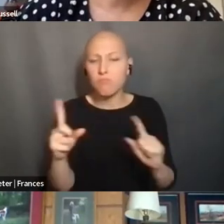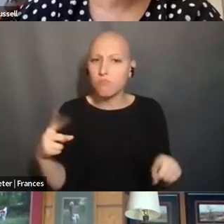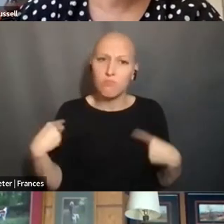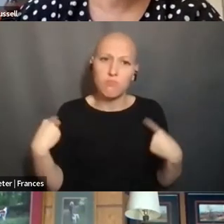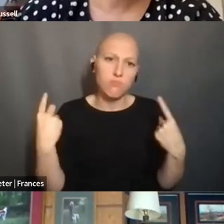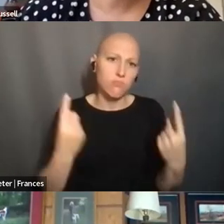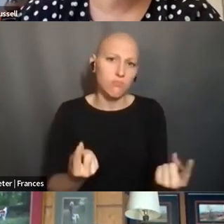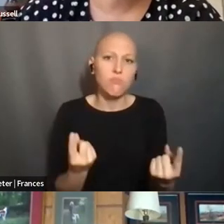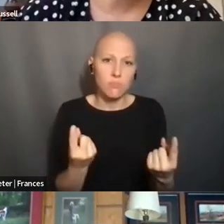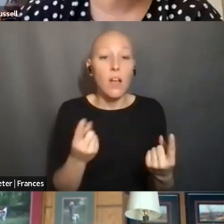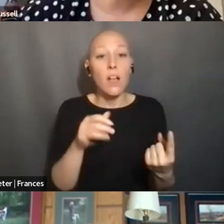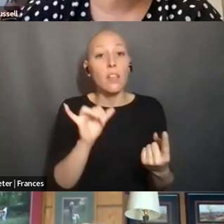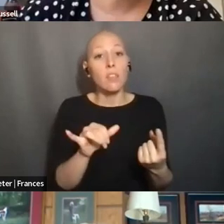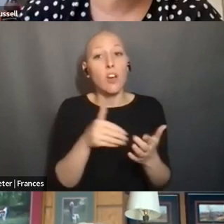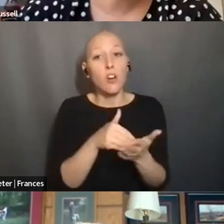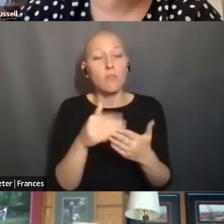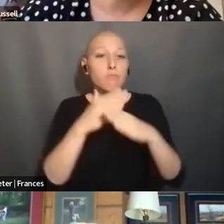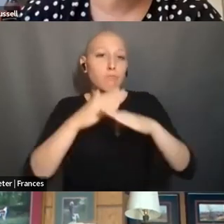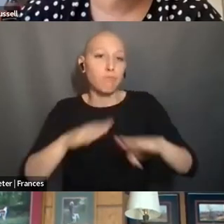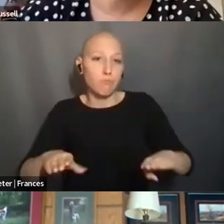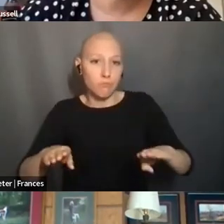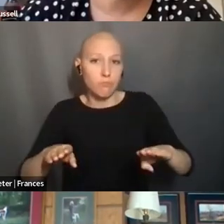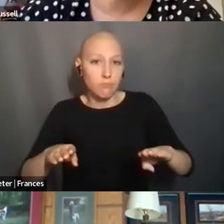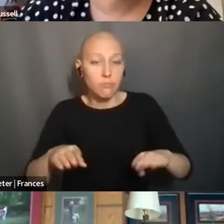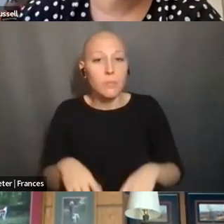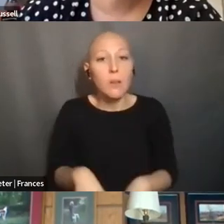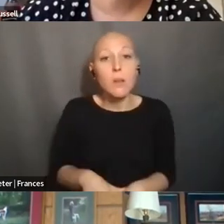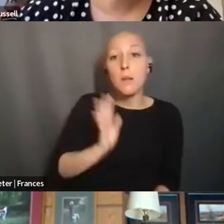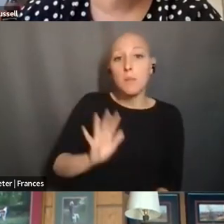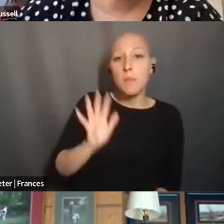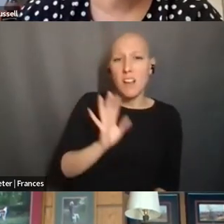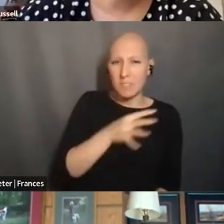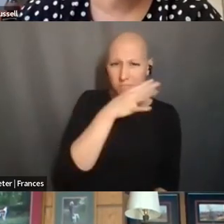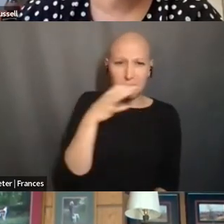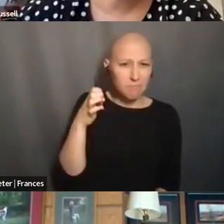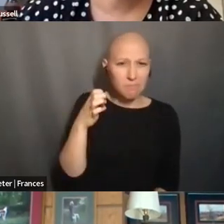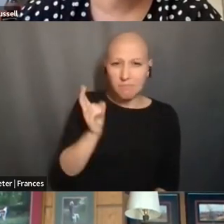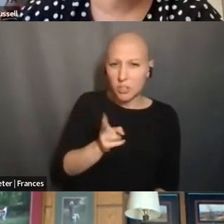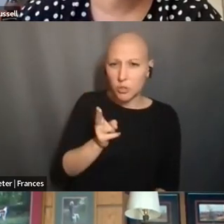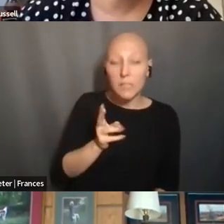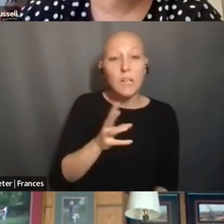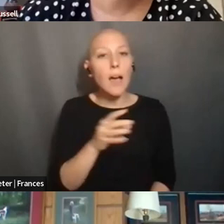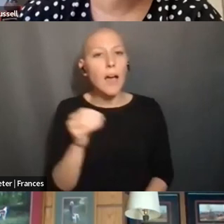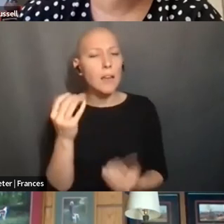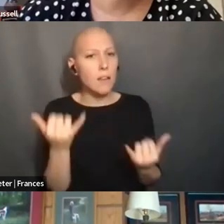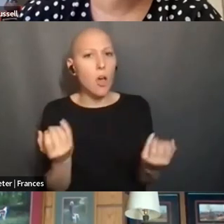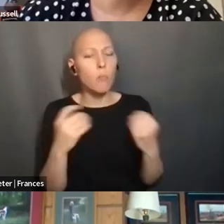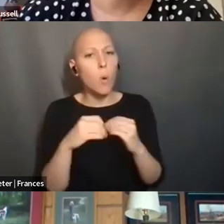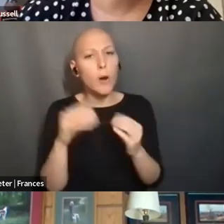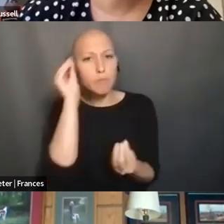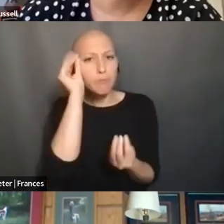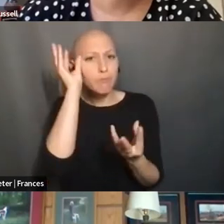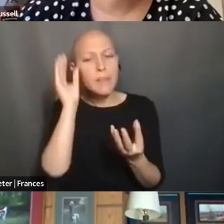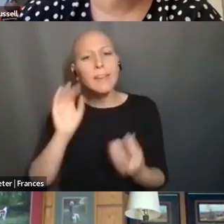as a divider between the ugliness of the past and ostensibly the enlightened views of the present, but it is not doing